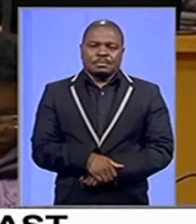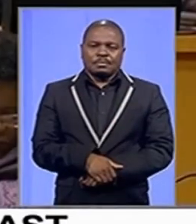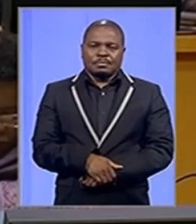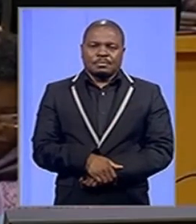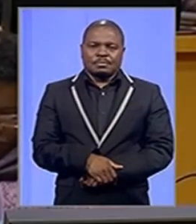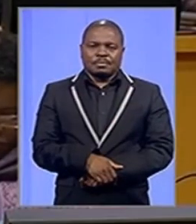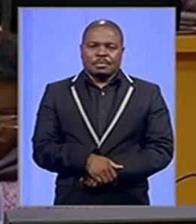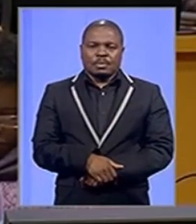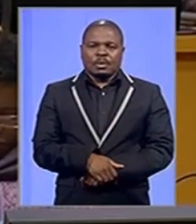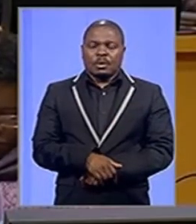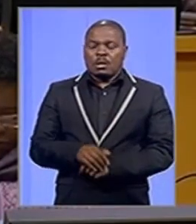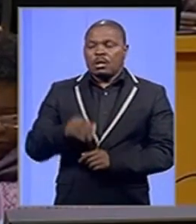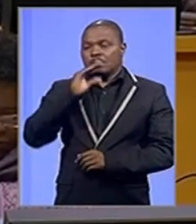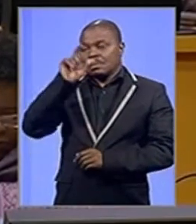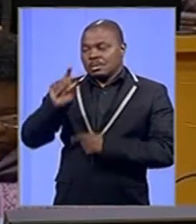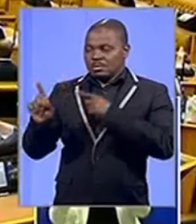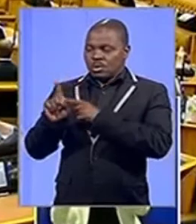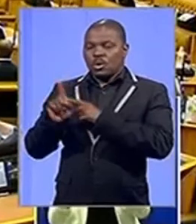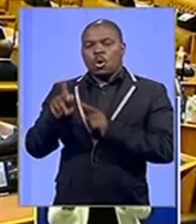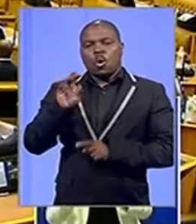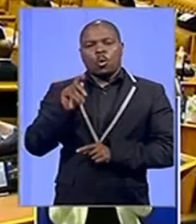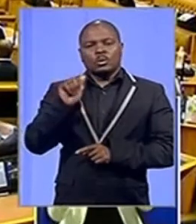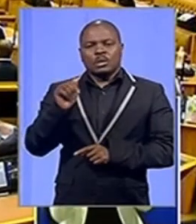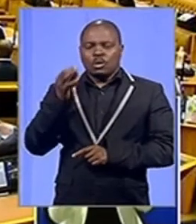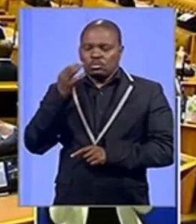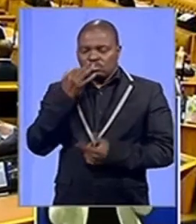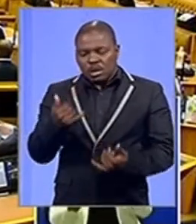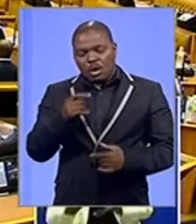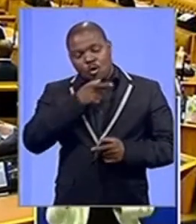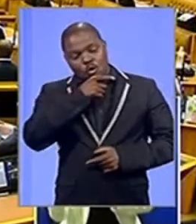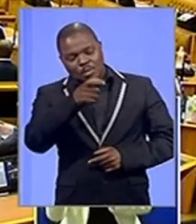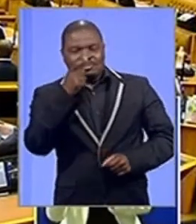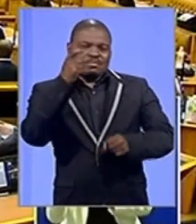Mmoleledi wa Majodina Nomfanelo Kota o ganne go tshwaela tabeng ye.